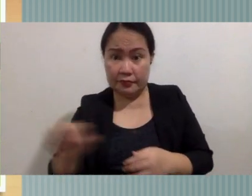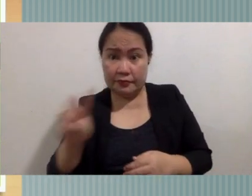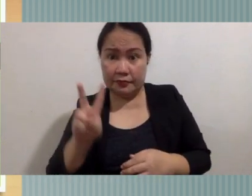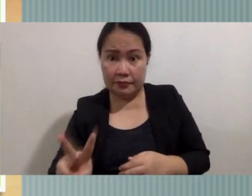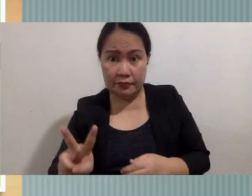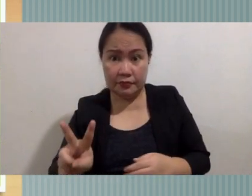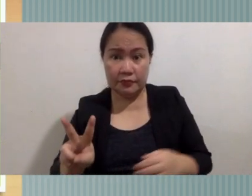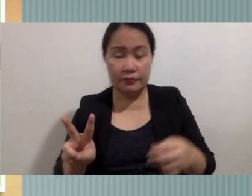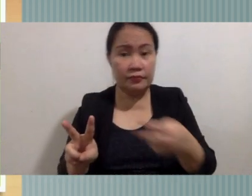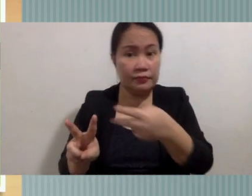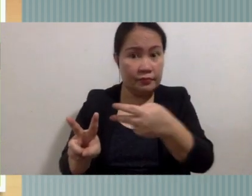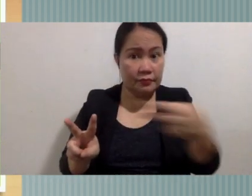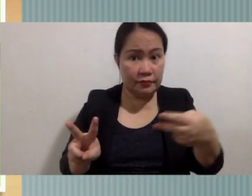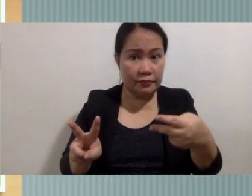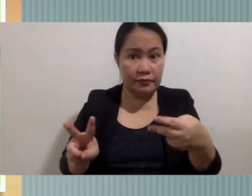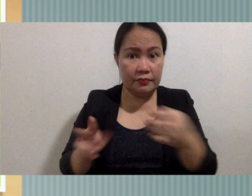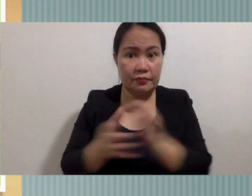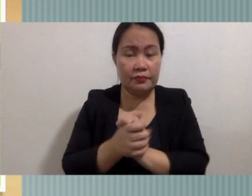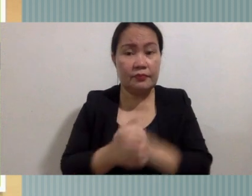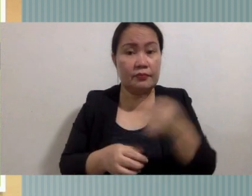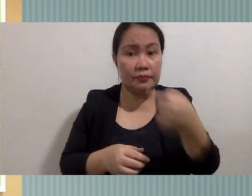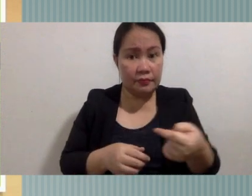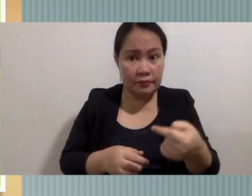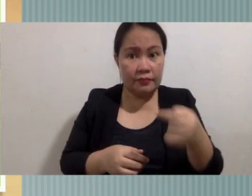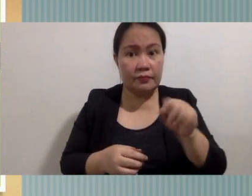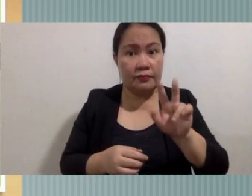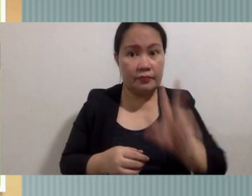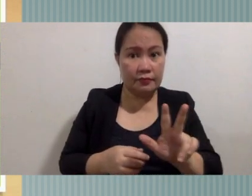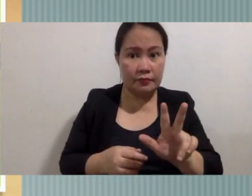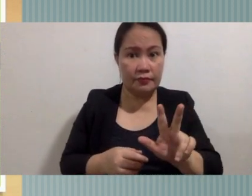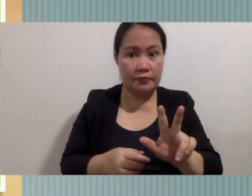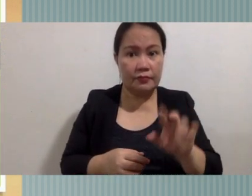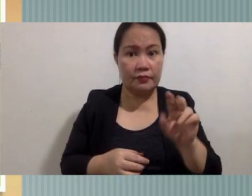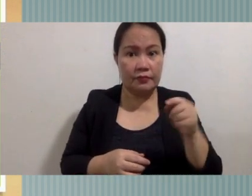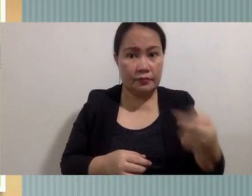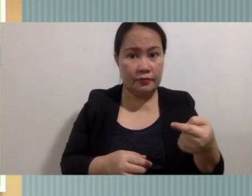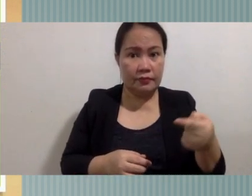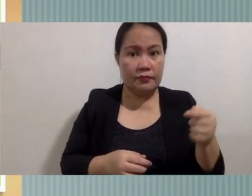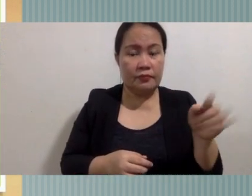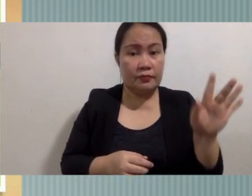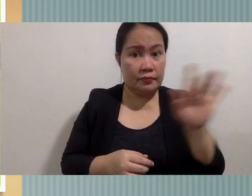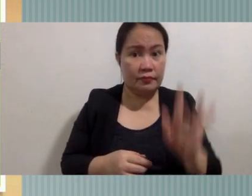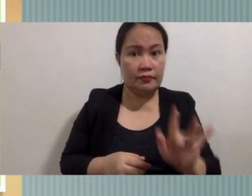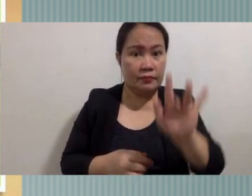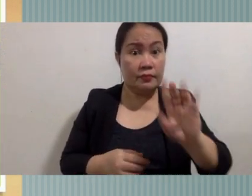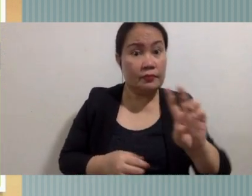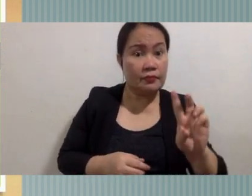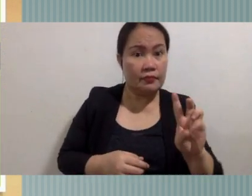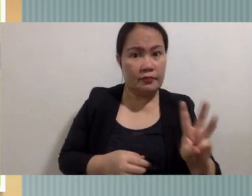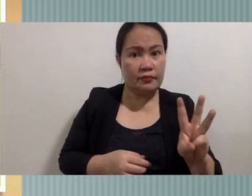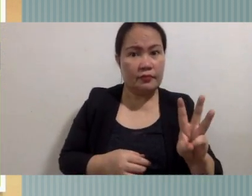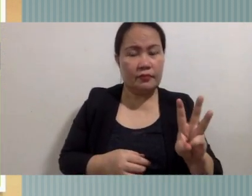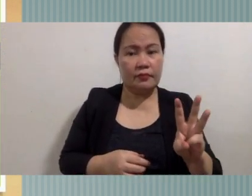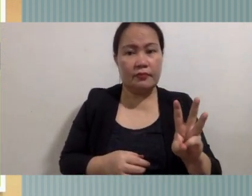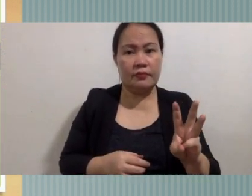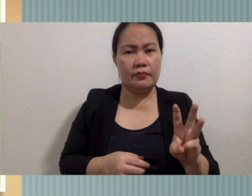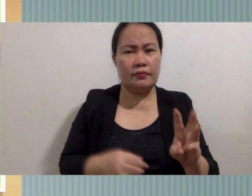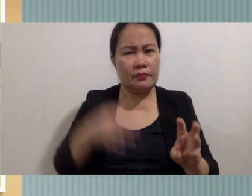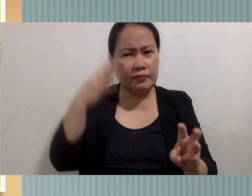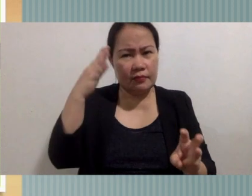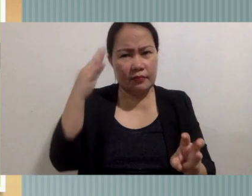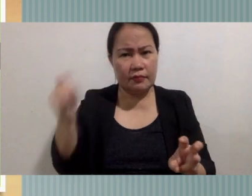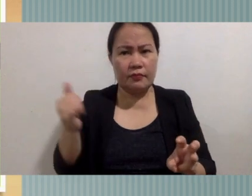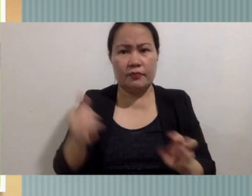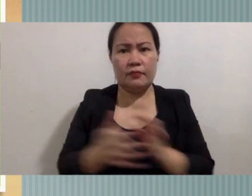minus 2 square root of 6 all over 2. So we will have negative 3 minus square root